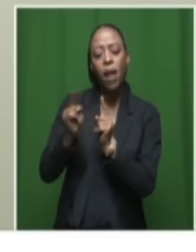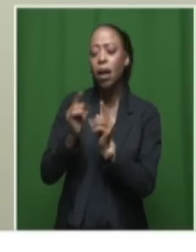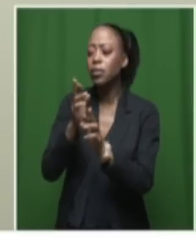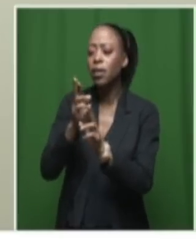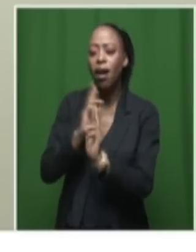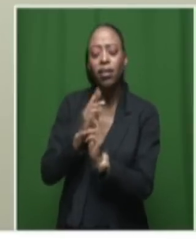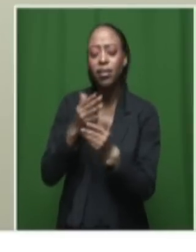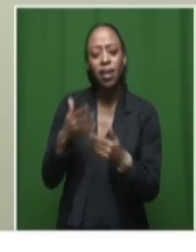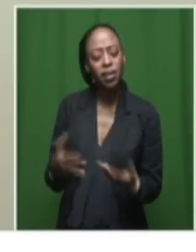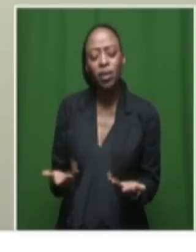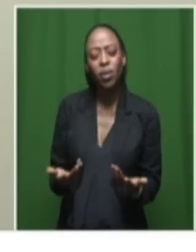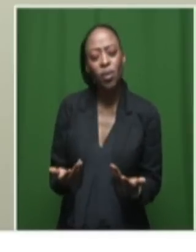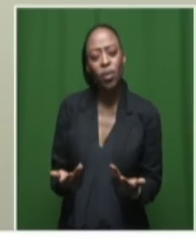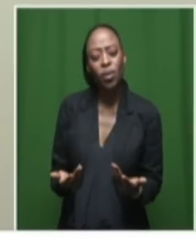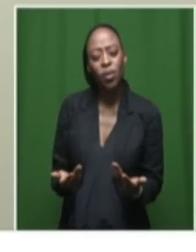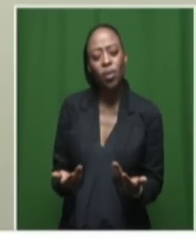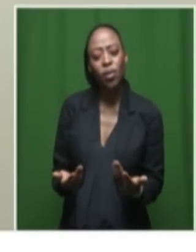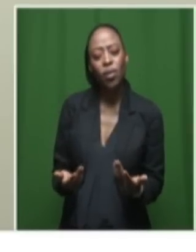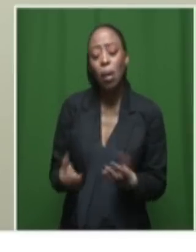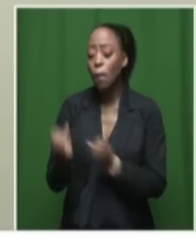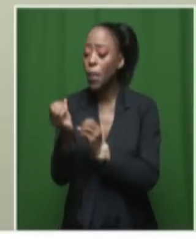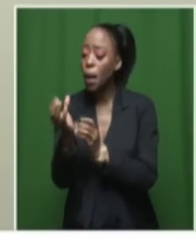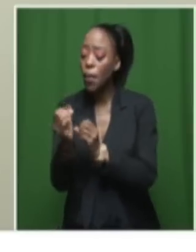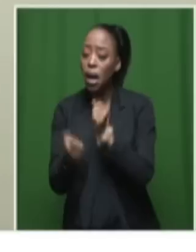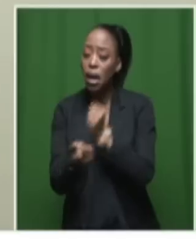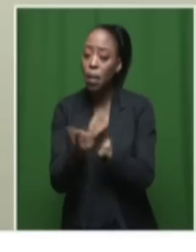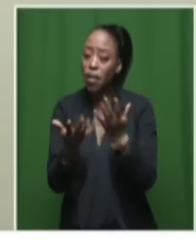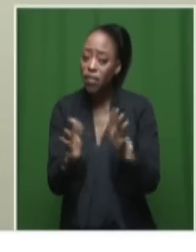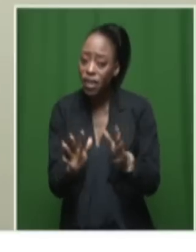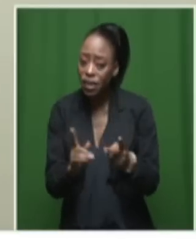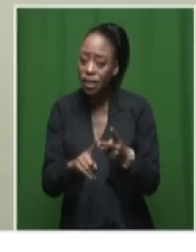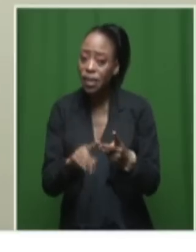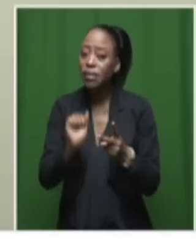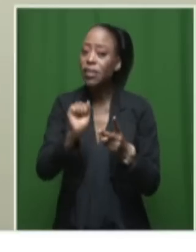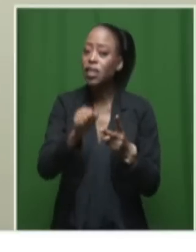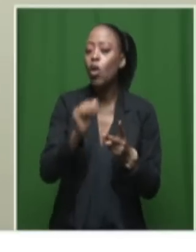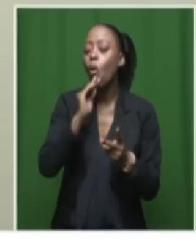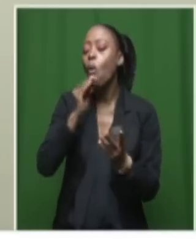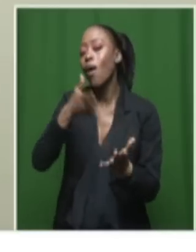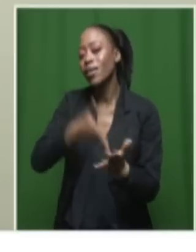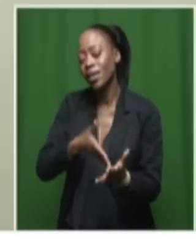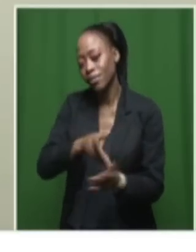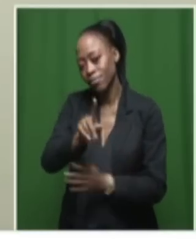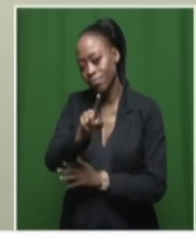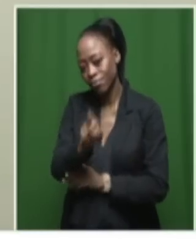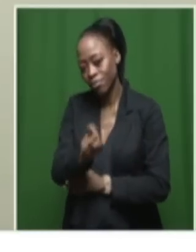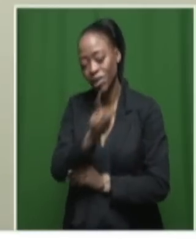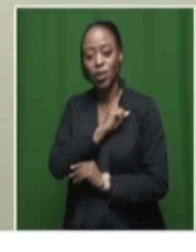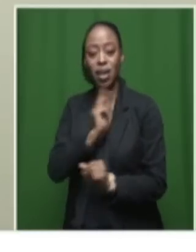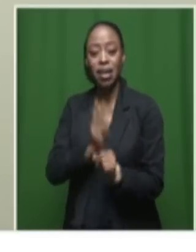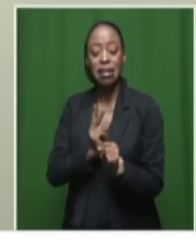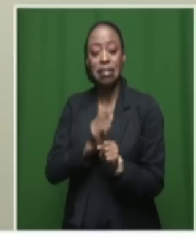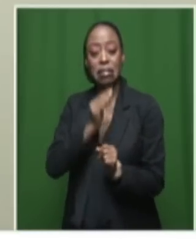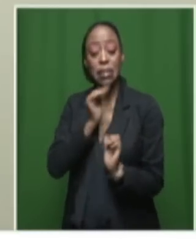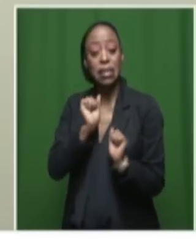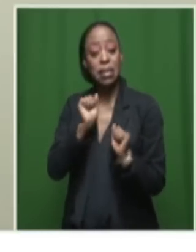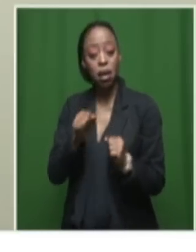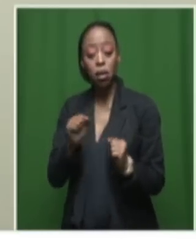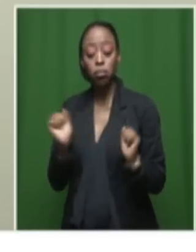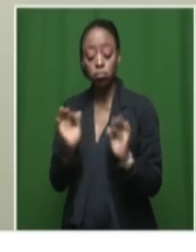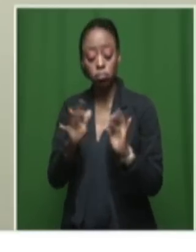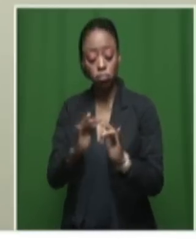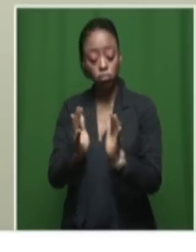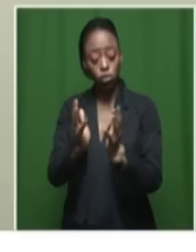answering the question, were such briefings held? And if they were, who attended? Because once again, it's fine for them to attend